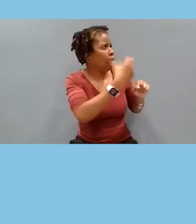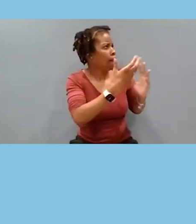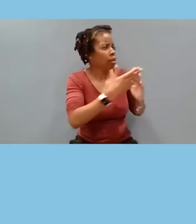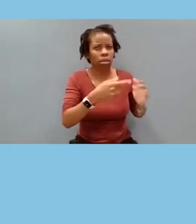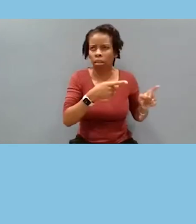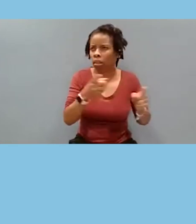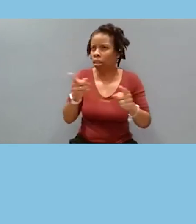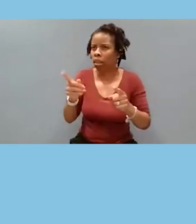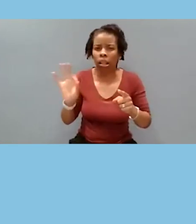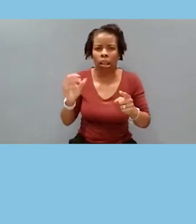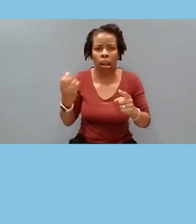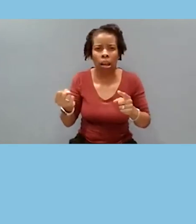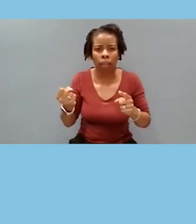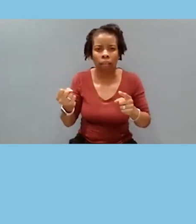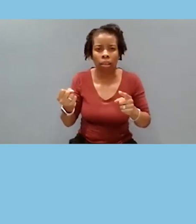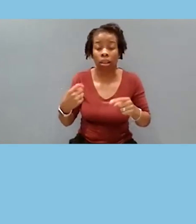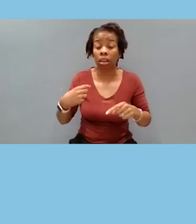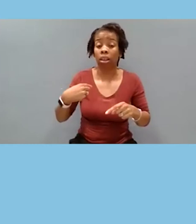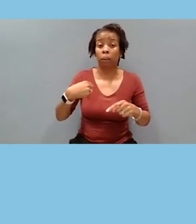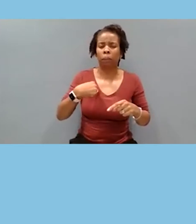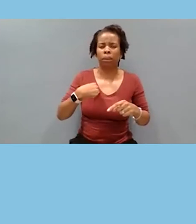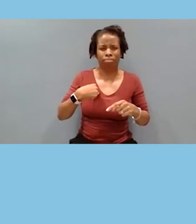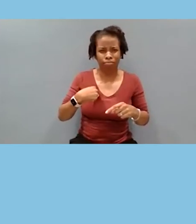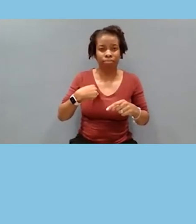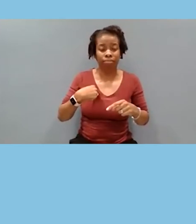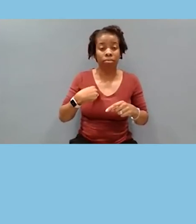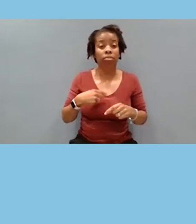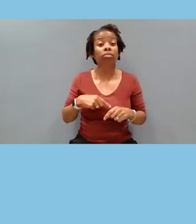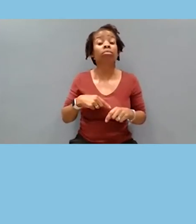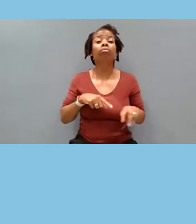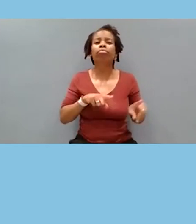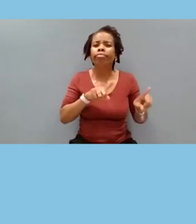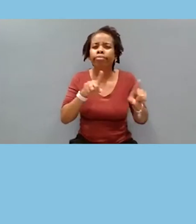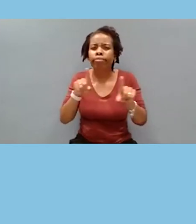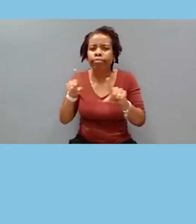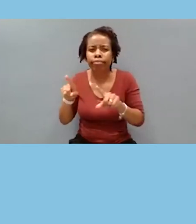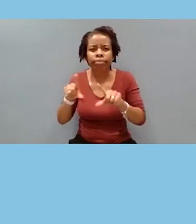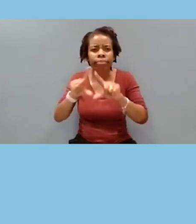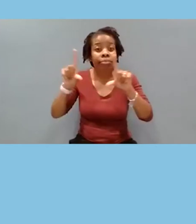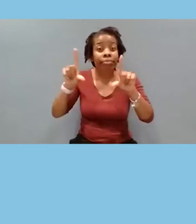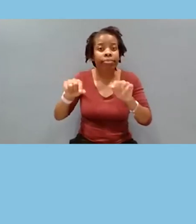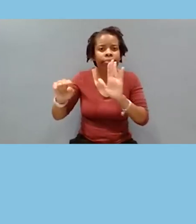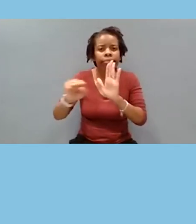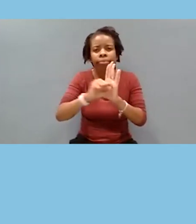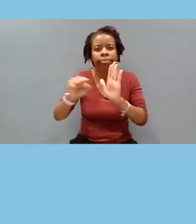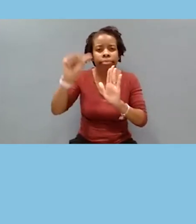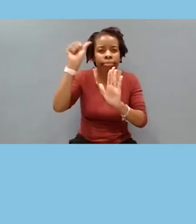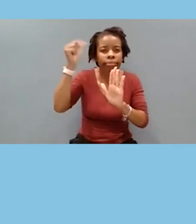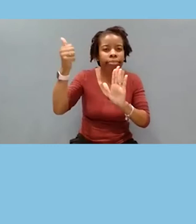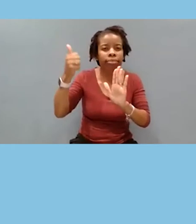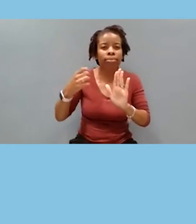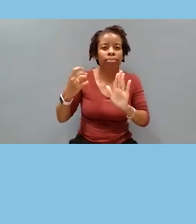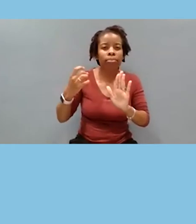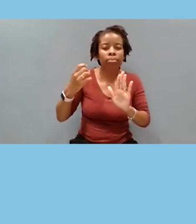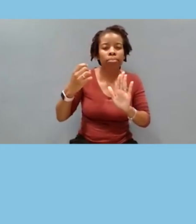seemed fooled by the blue and white stick figure using a wheelchair. This icon of access was posted